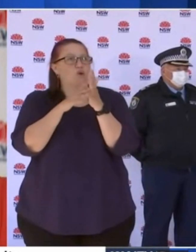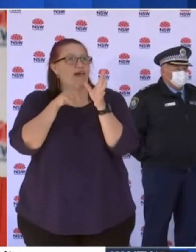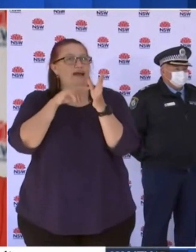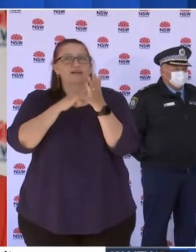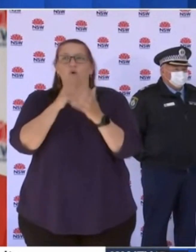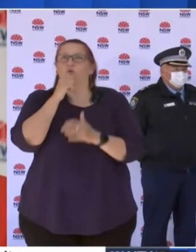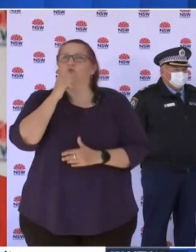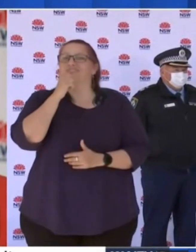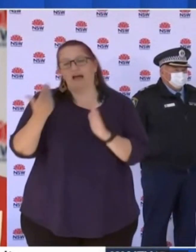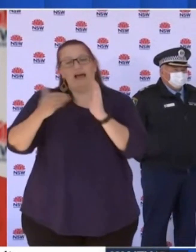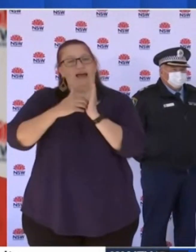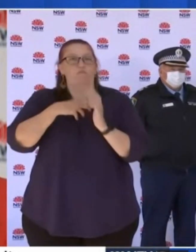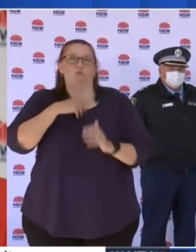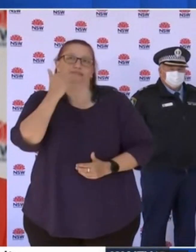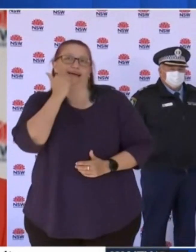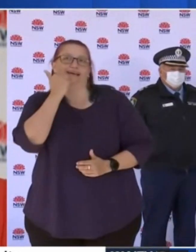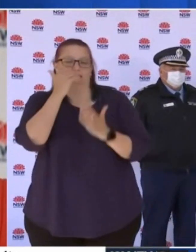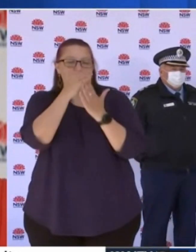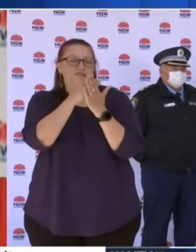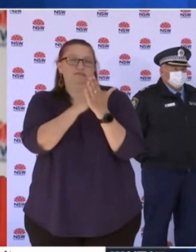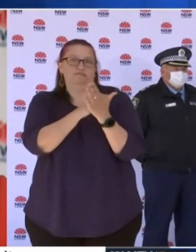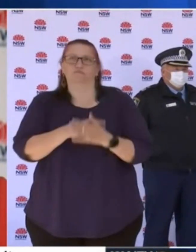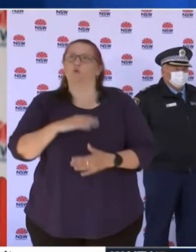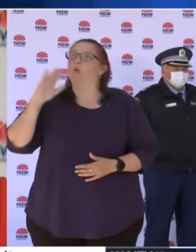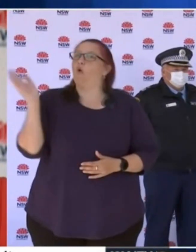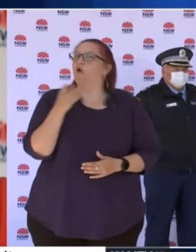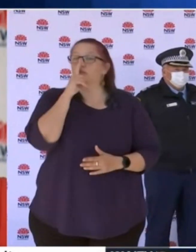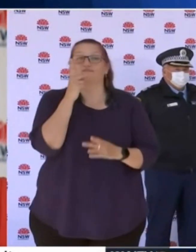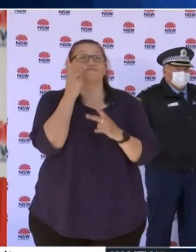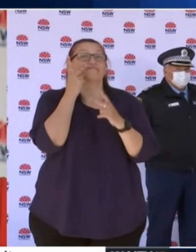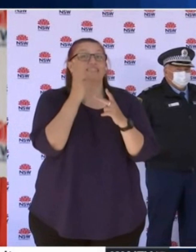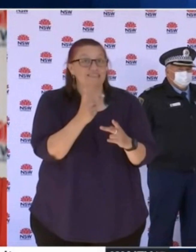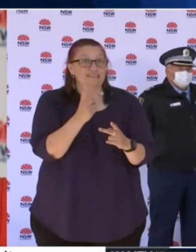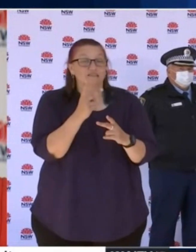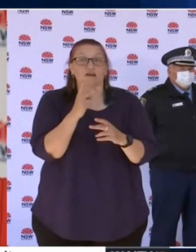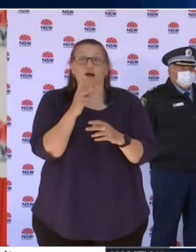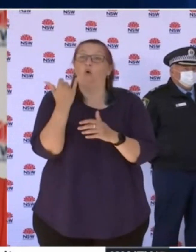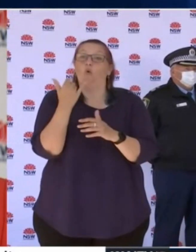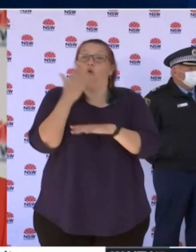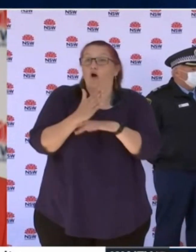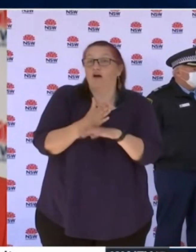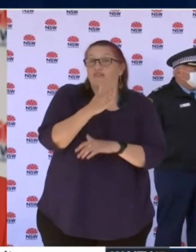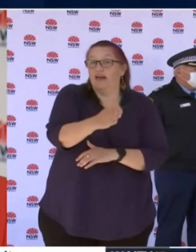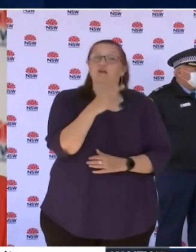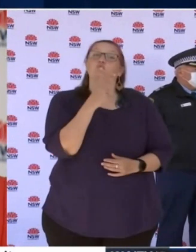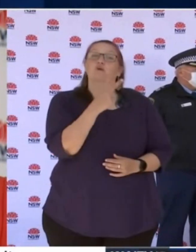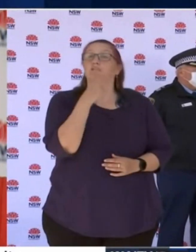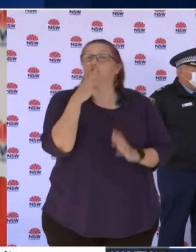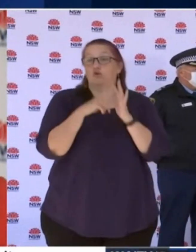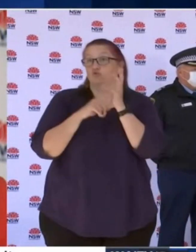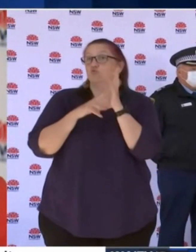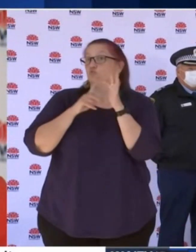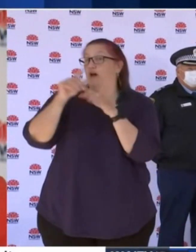number of days. So all patrons and staff who were at the venue from the 23rd of June to